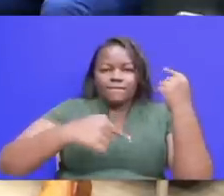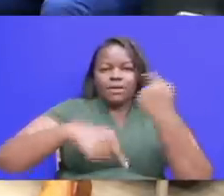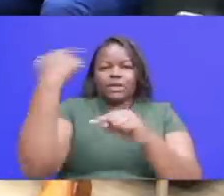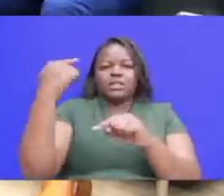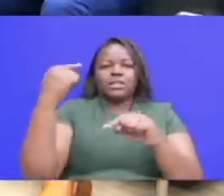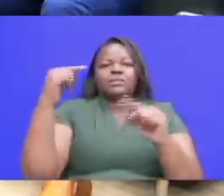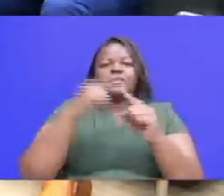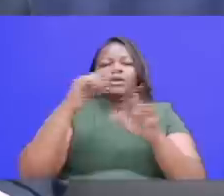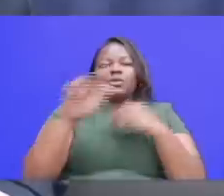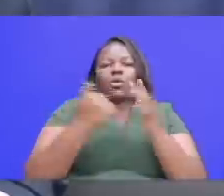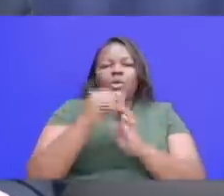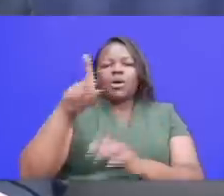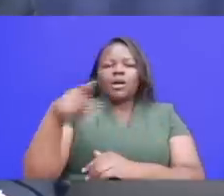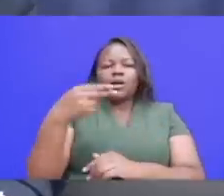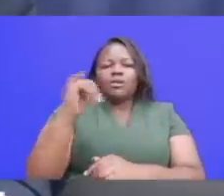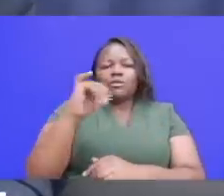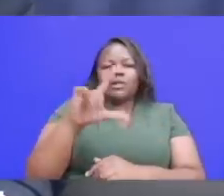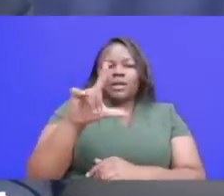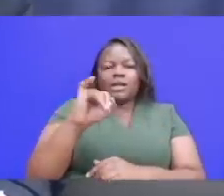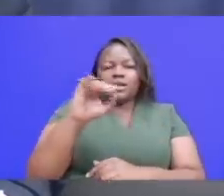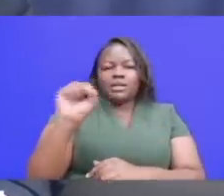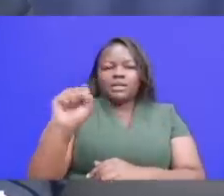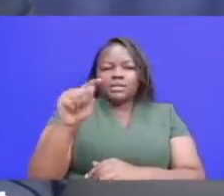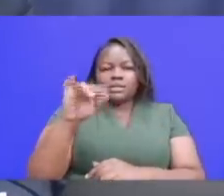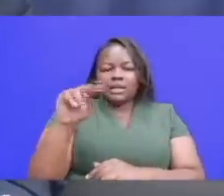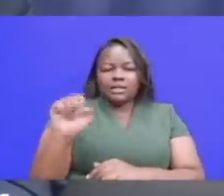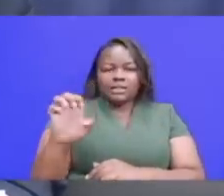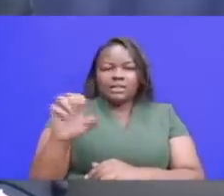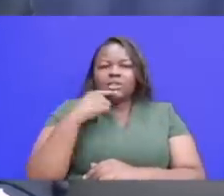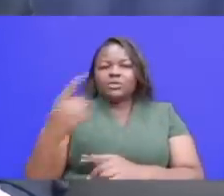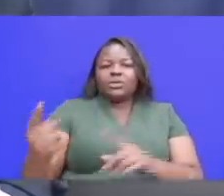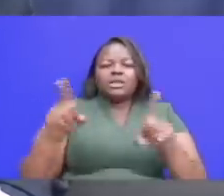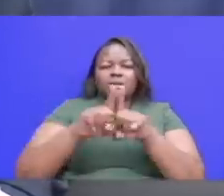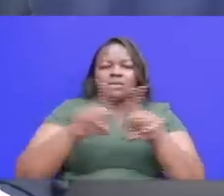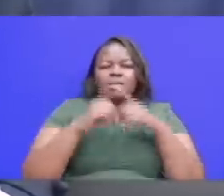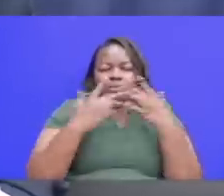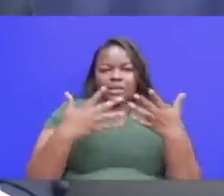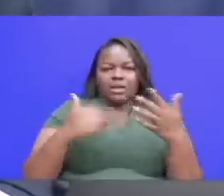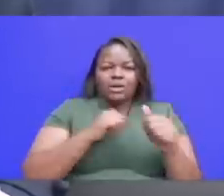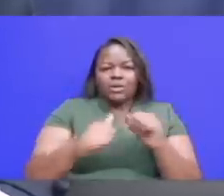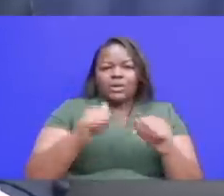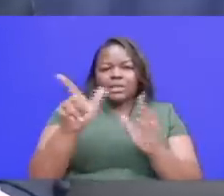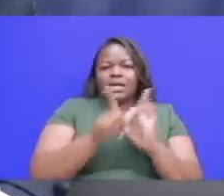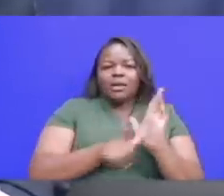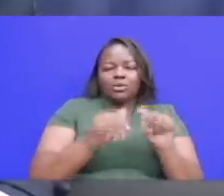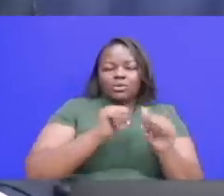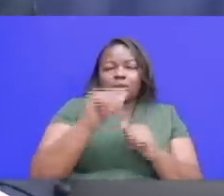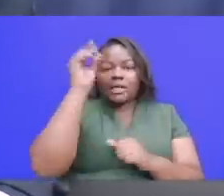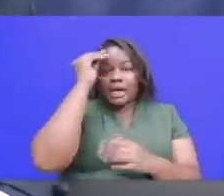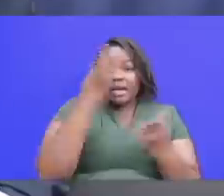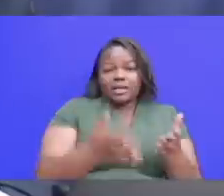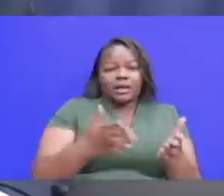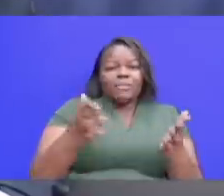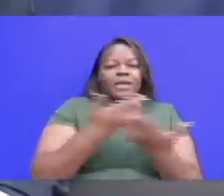the Philistines. Mm. So it is the same thing. Which lesson I learn here is that anywhere